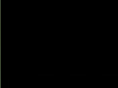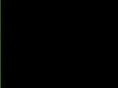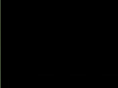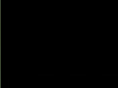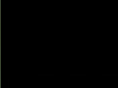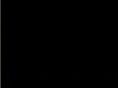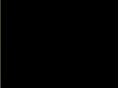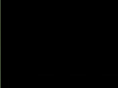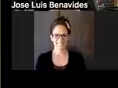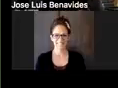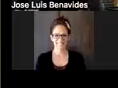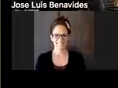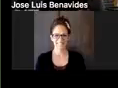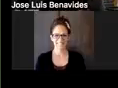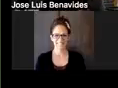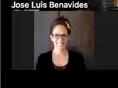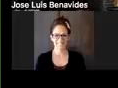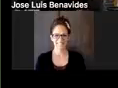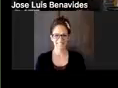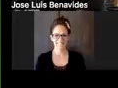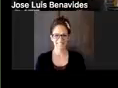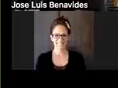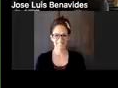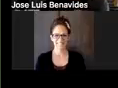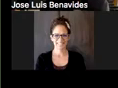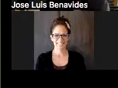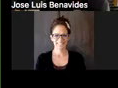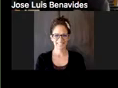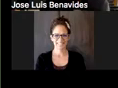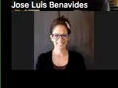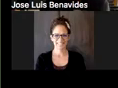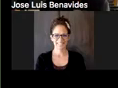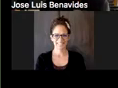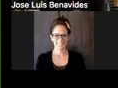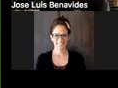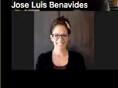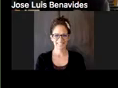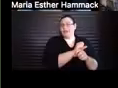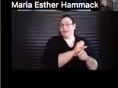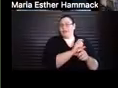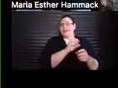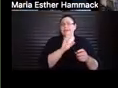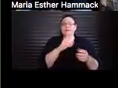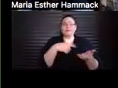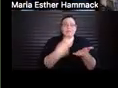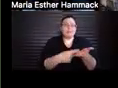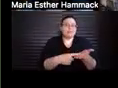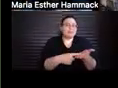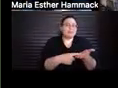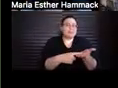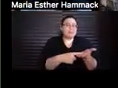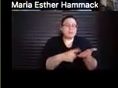And so before I move on from Mexican abolition and go straight to who were people leading